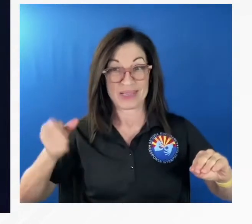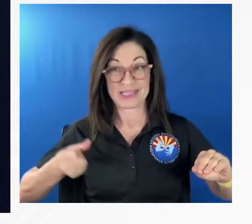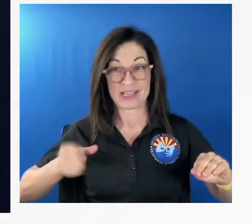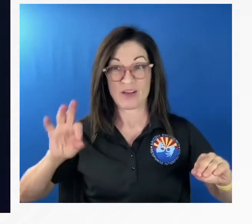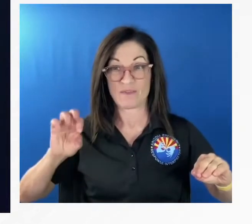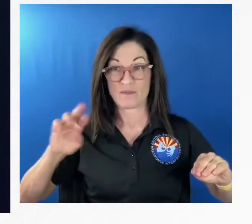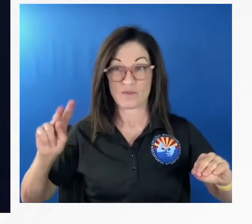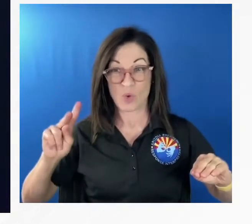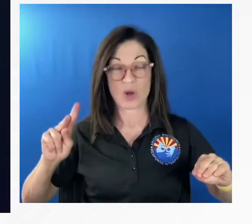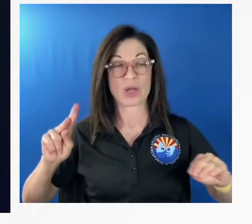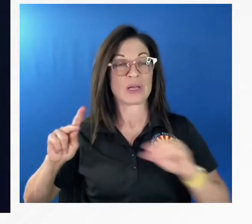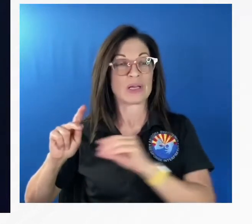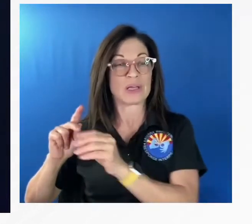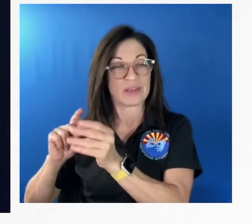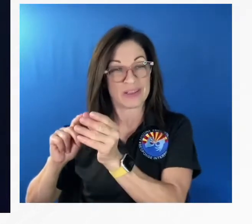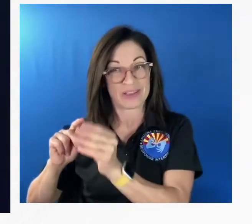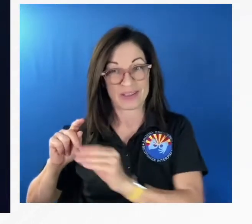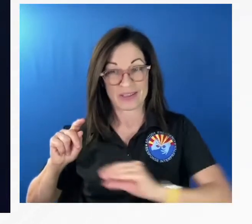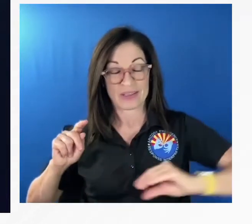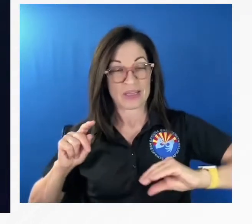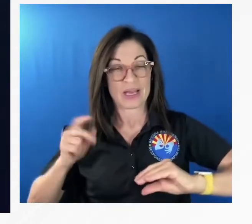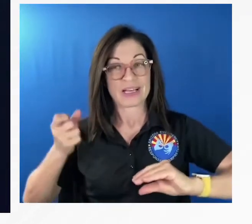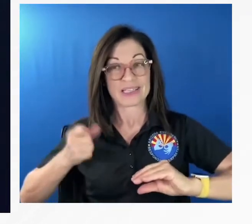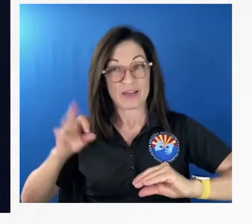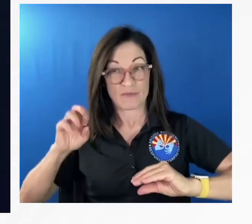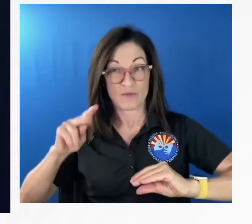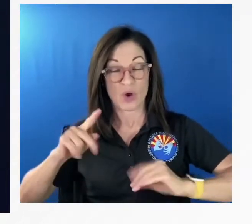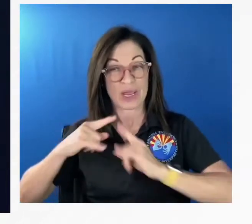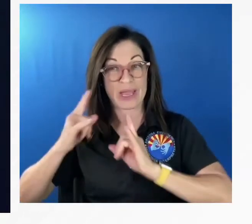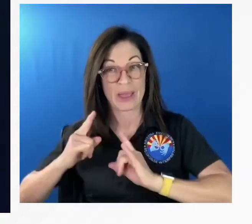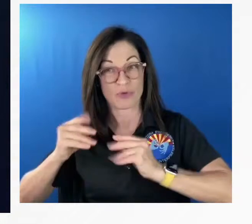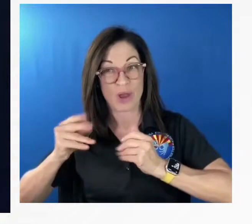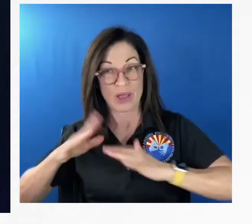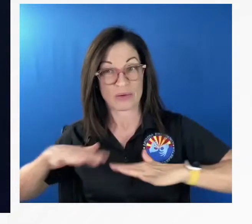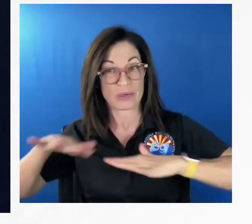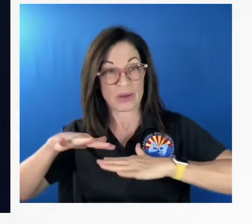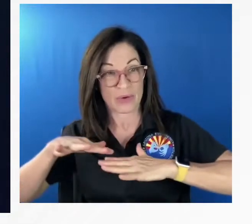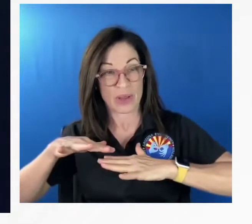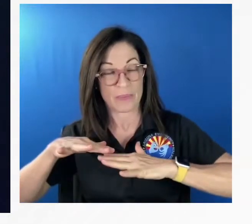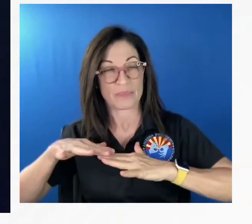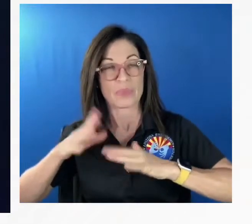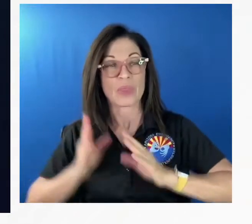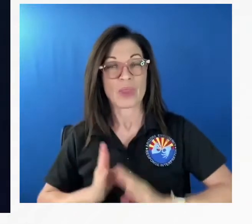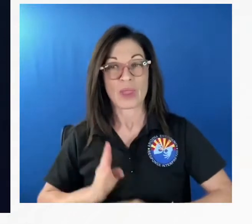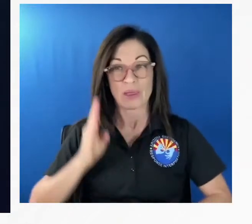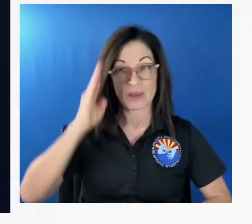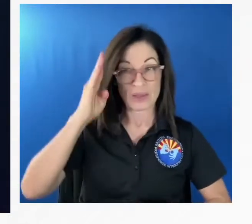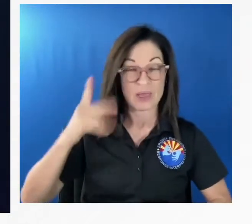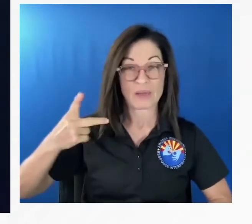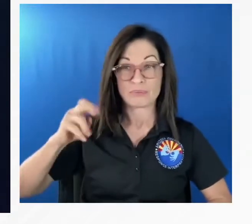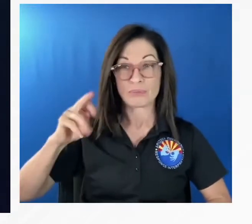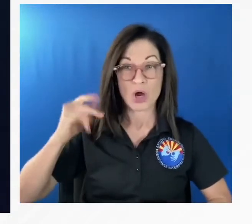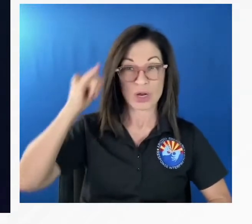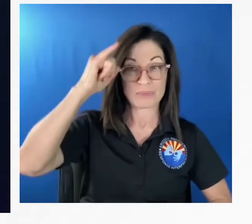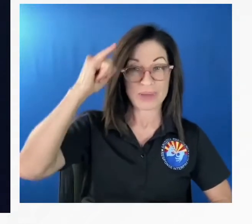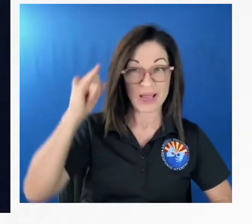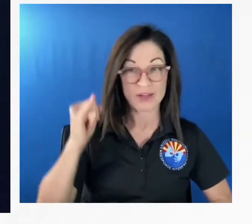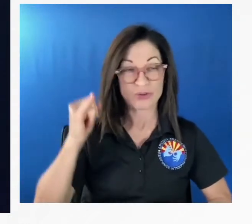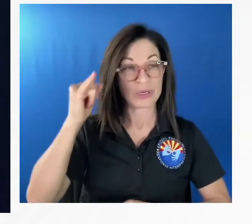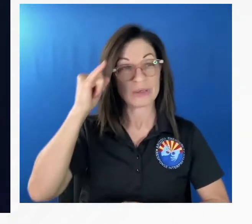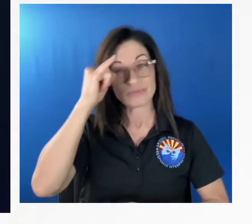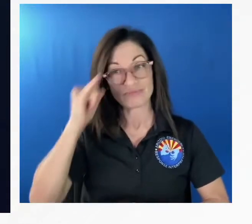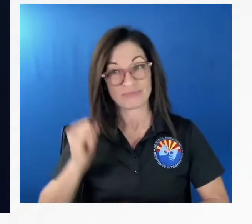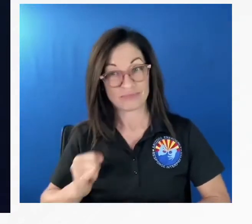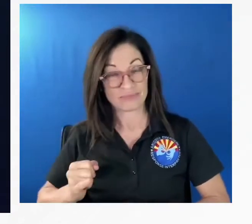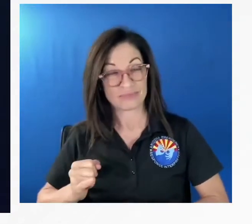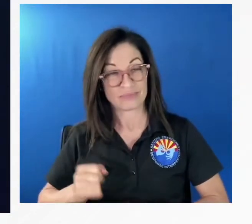Fork campground was. This is roughly the park boundary coming up like that.